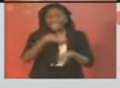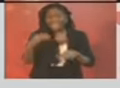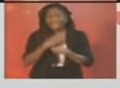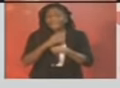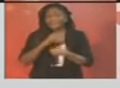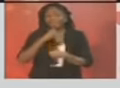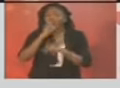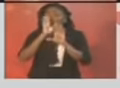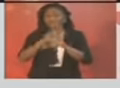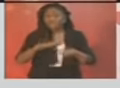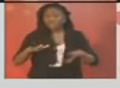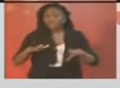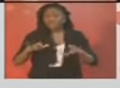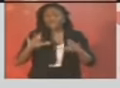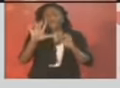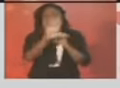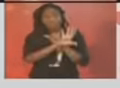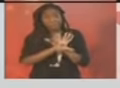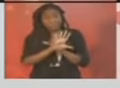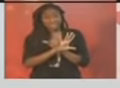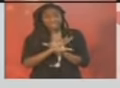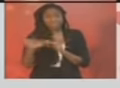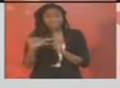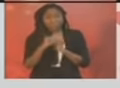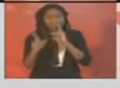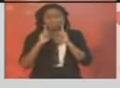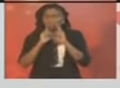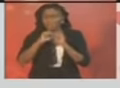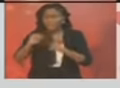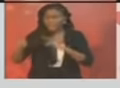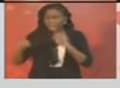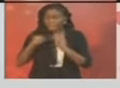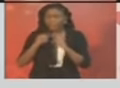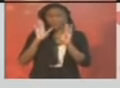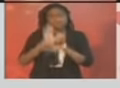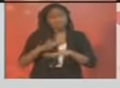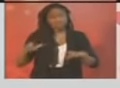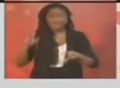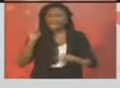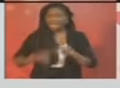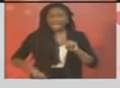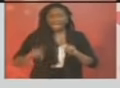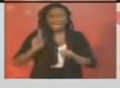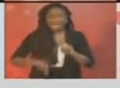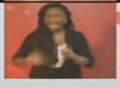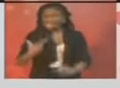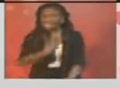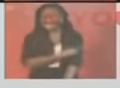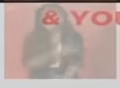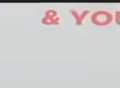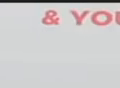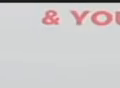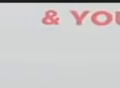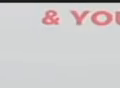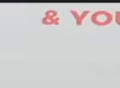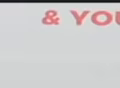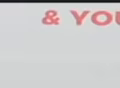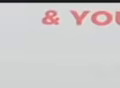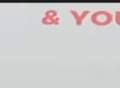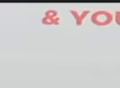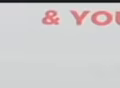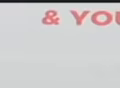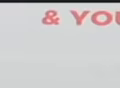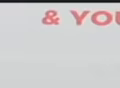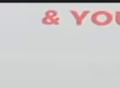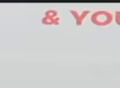protected physically. You mentioned as well that our children will not be able to take the vaccine, at least in the initial stages, until